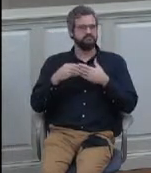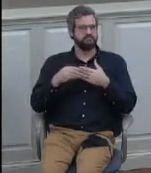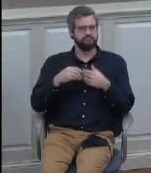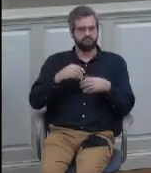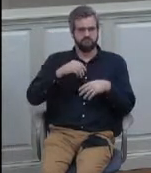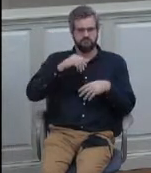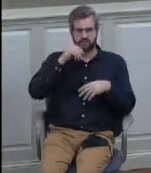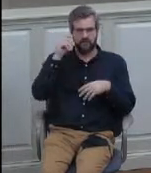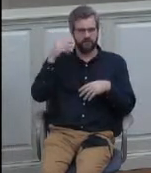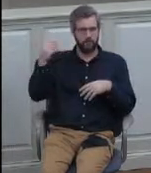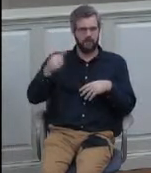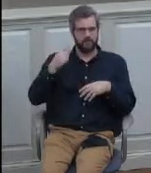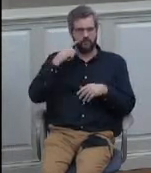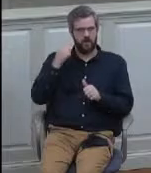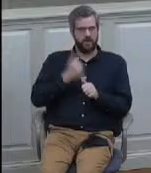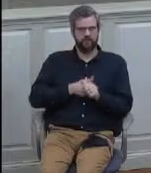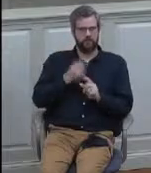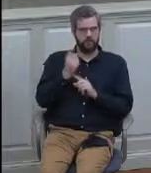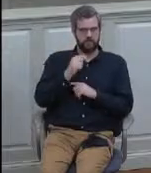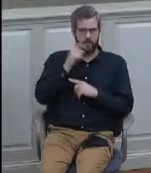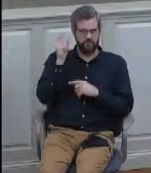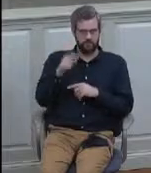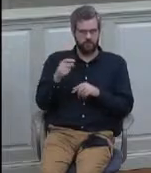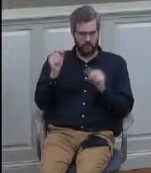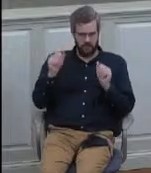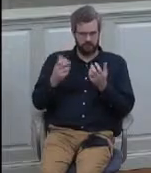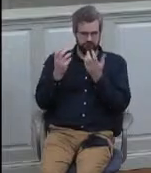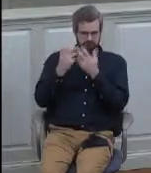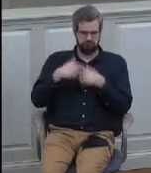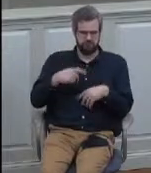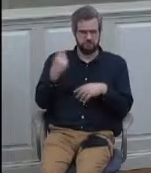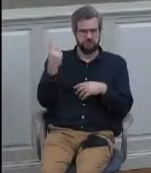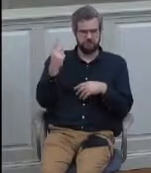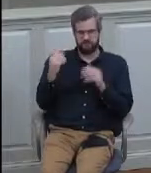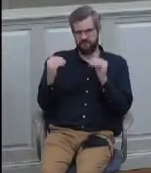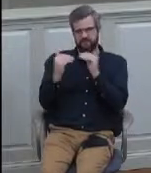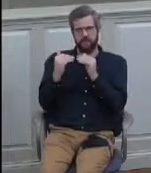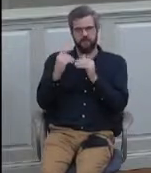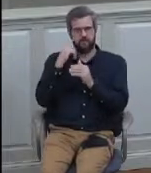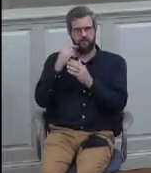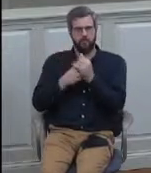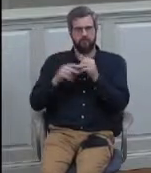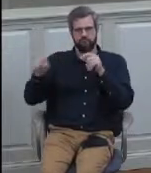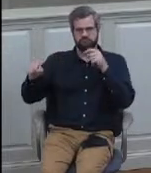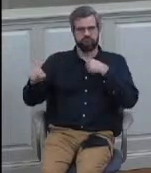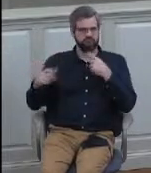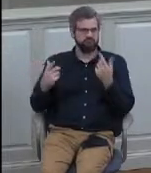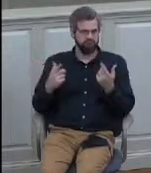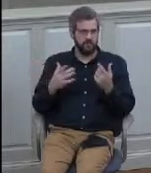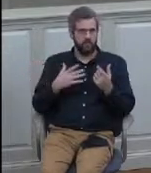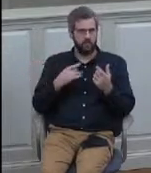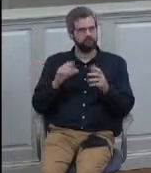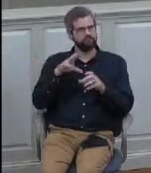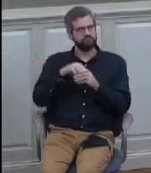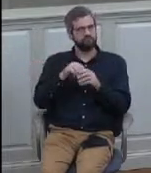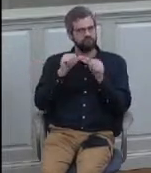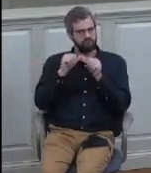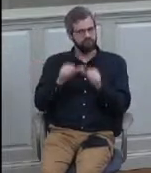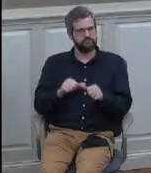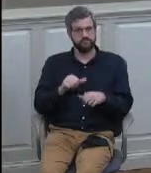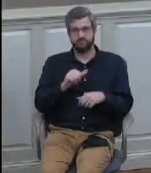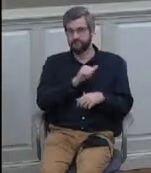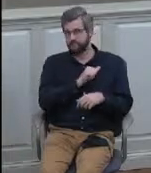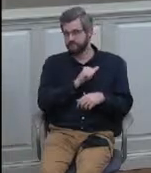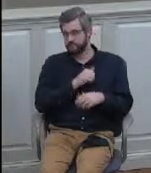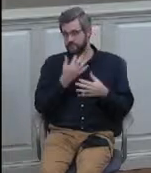paid for every minute that I spend on it, but we can work out something that's fair on both sides. I'd like to stay a part of it. Free food and free